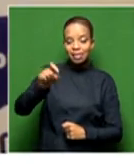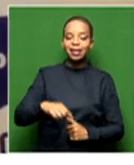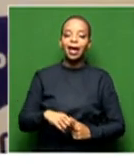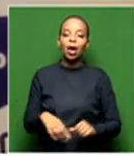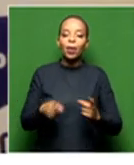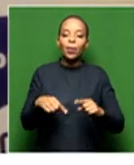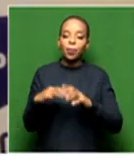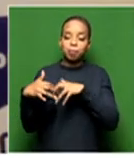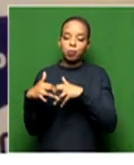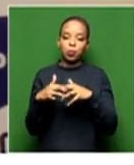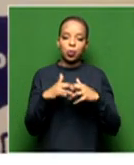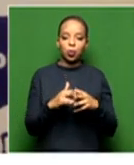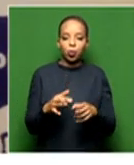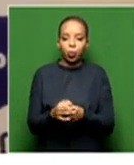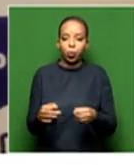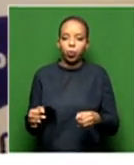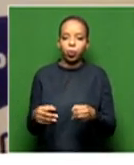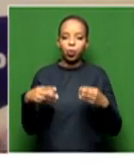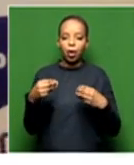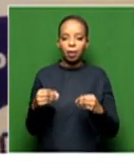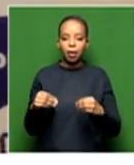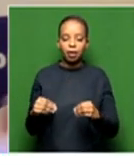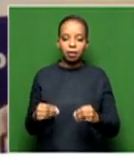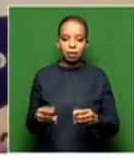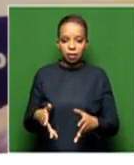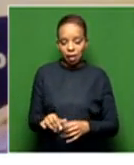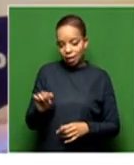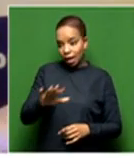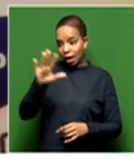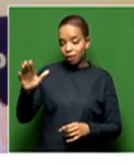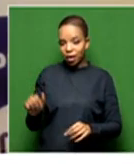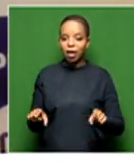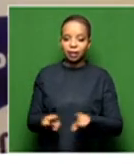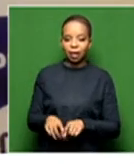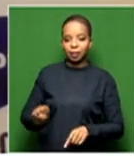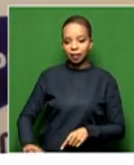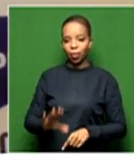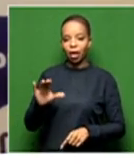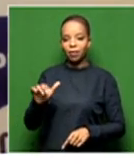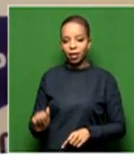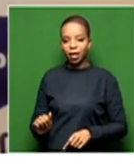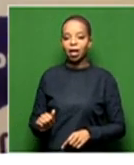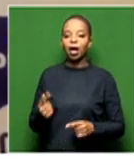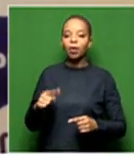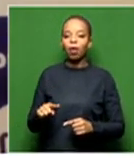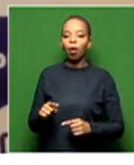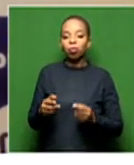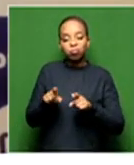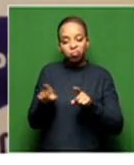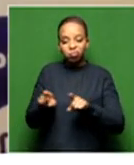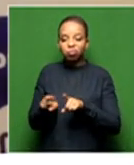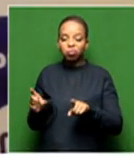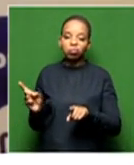smaller companies and innovators in the African continent and South Africa to take those products to market. So it's a great